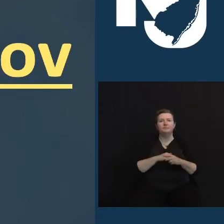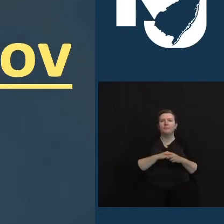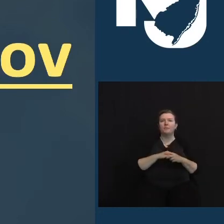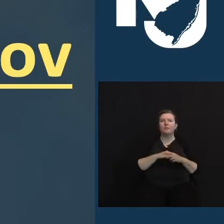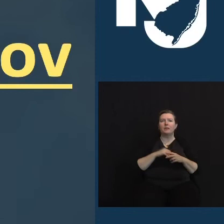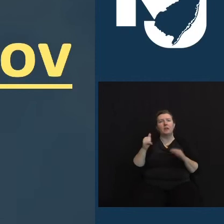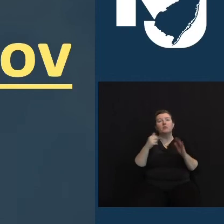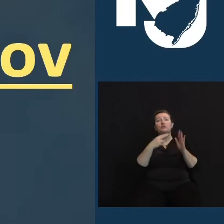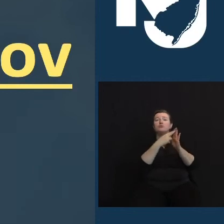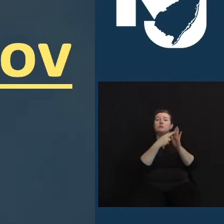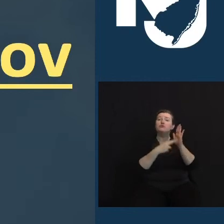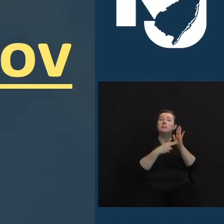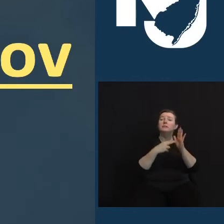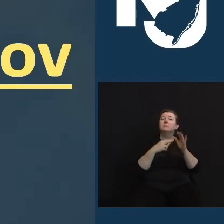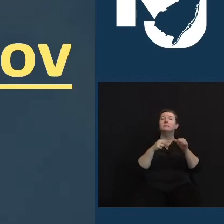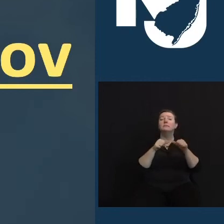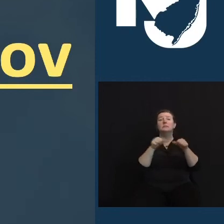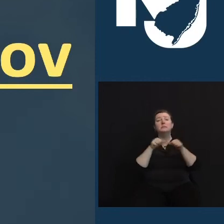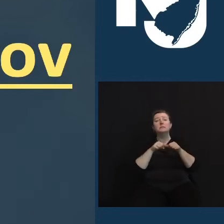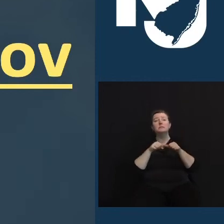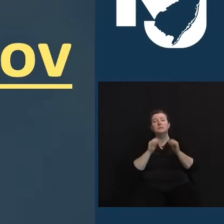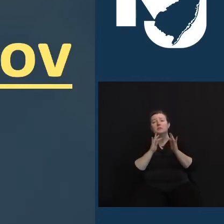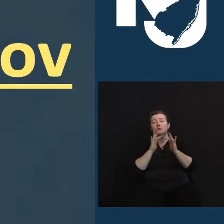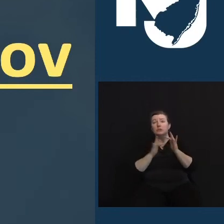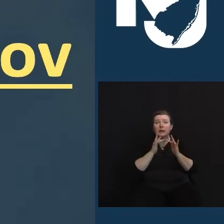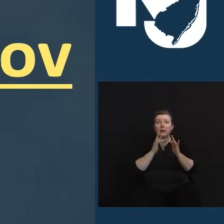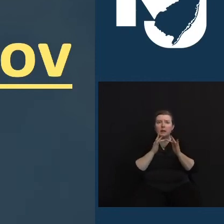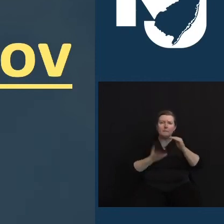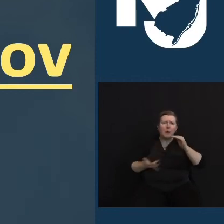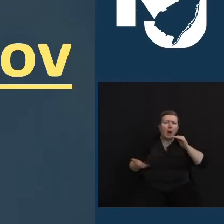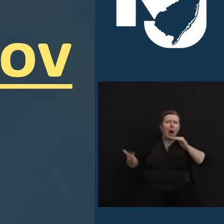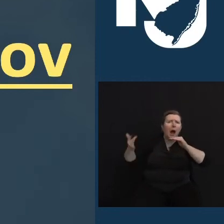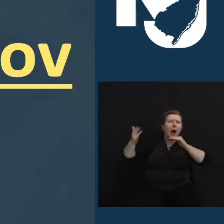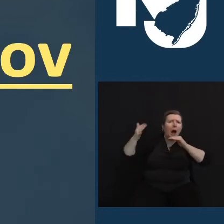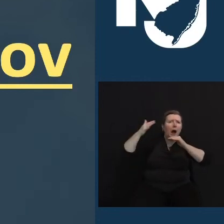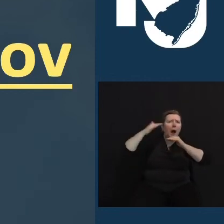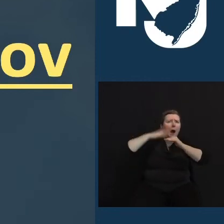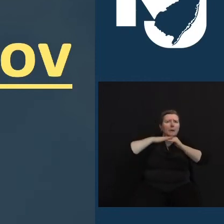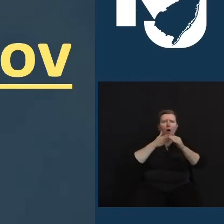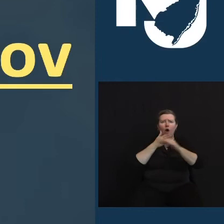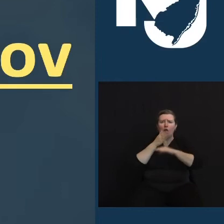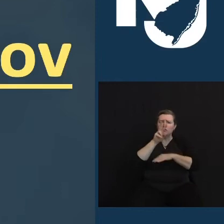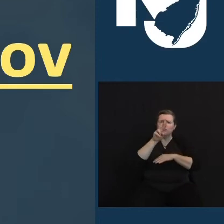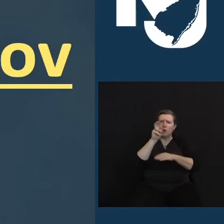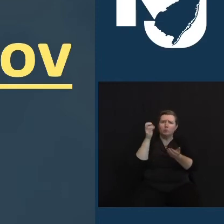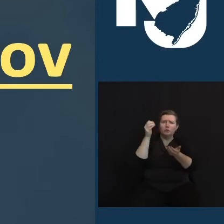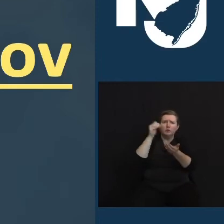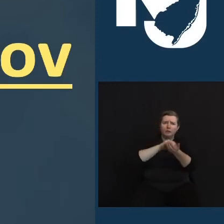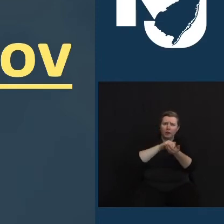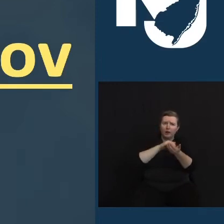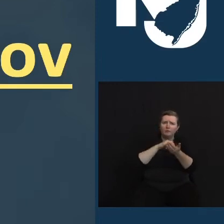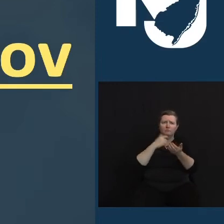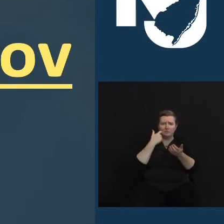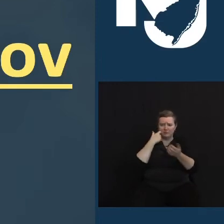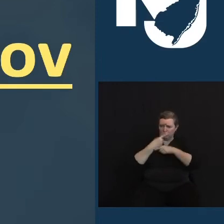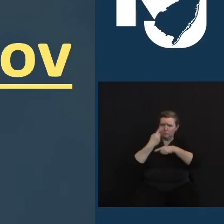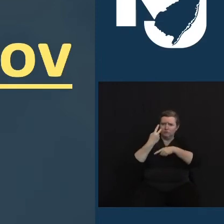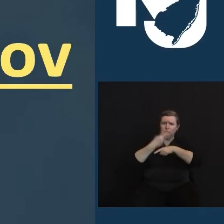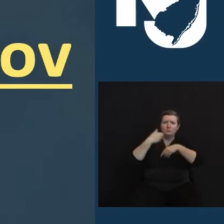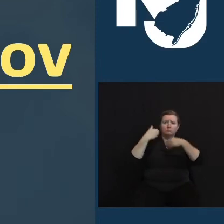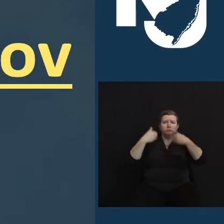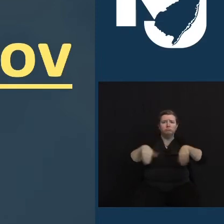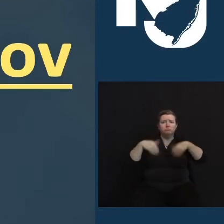together yesterday. More than 1.2 million people have already pre-registered, which is a really encouraging sign, not just